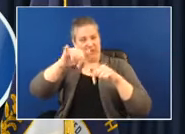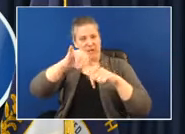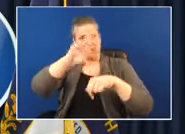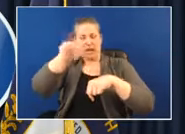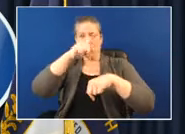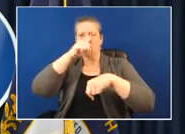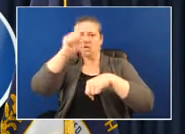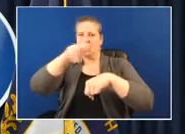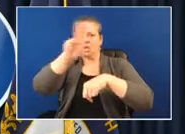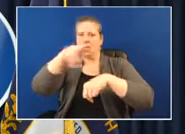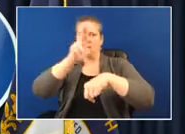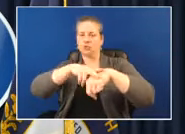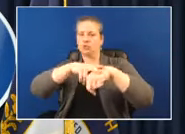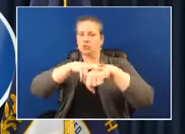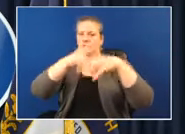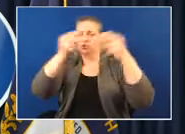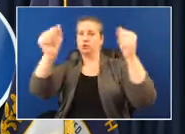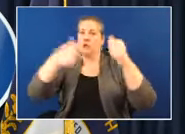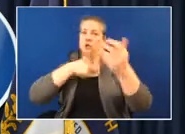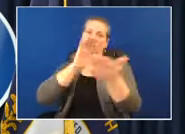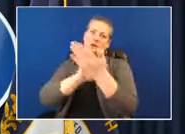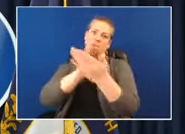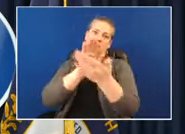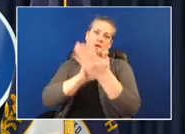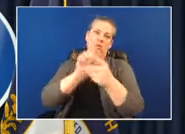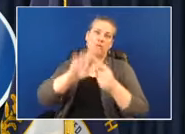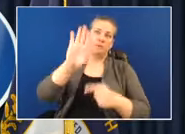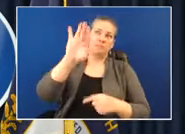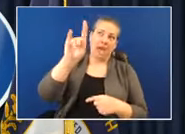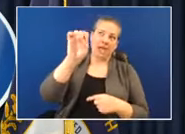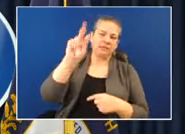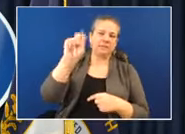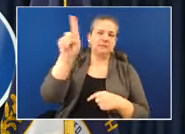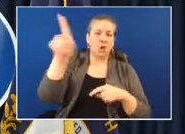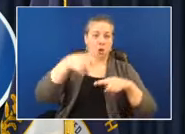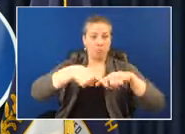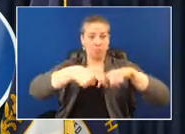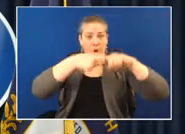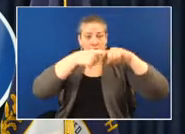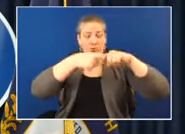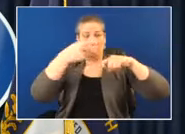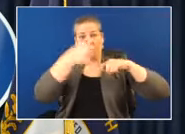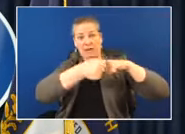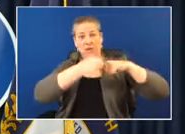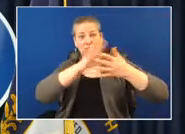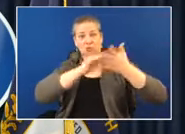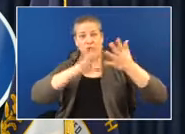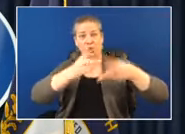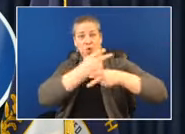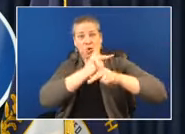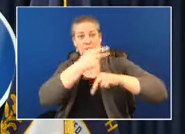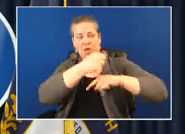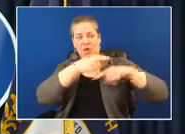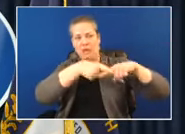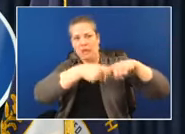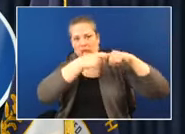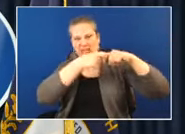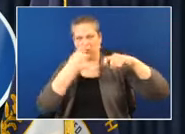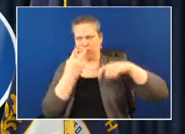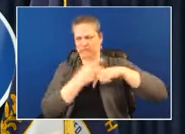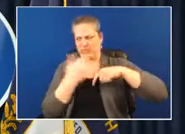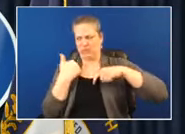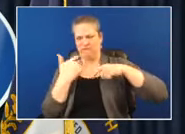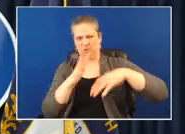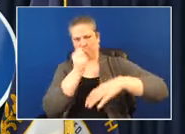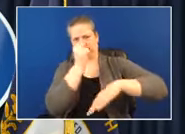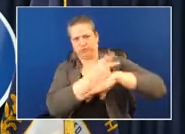President Biden for once again extending the pause on federal student loan payments just 2 days ago.